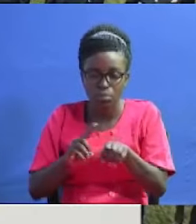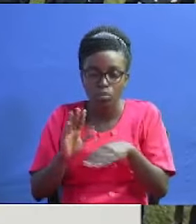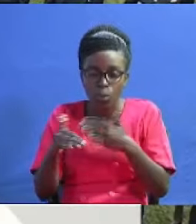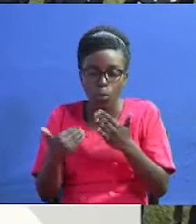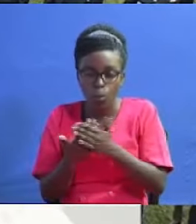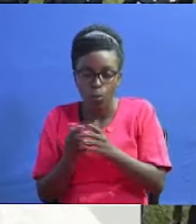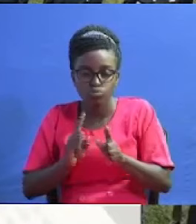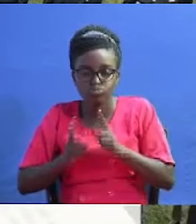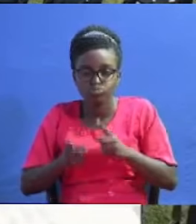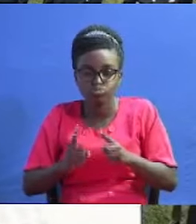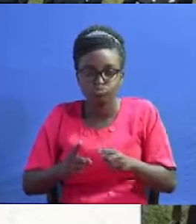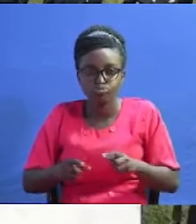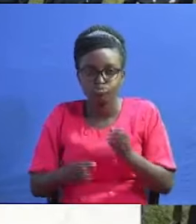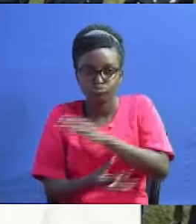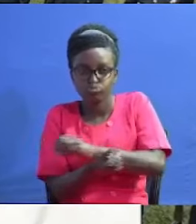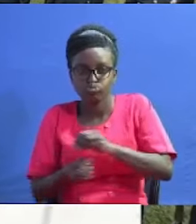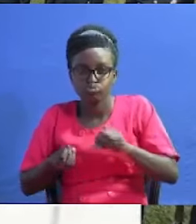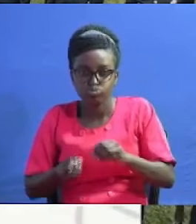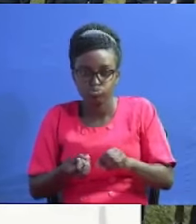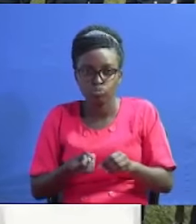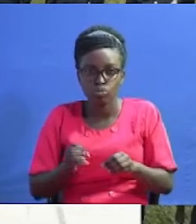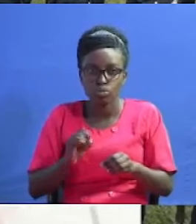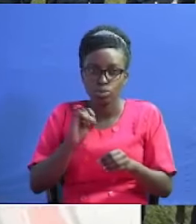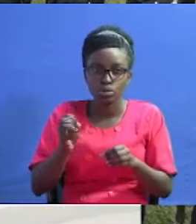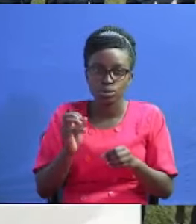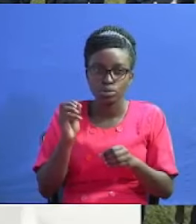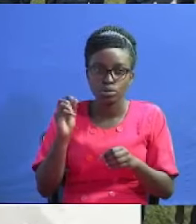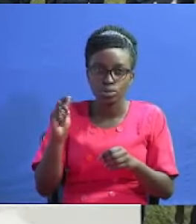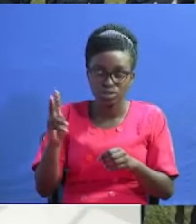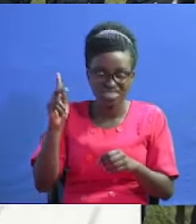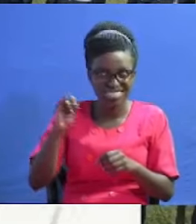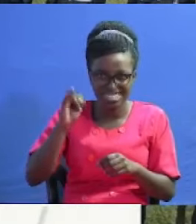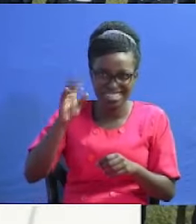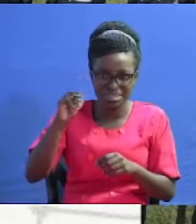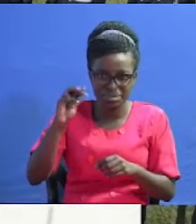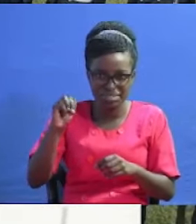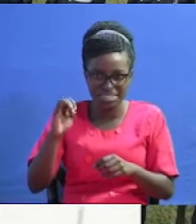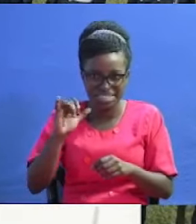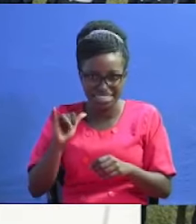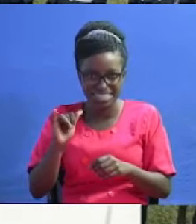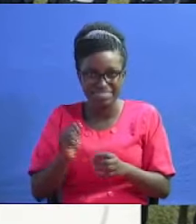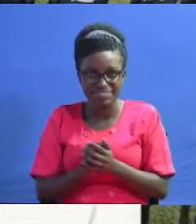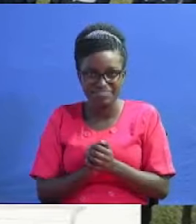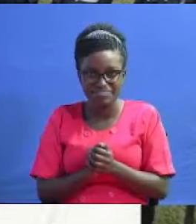by marauding criminal gangs led by Jimmy Cherizia, aka Barbecue.